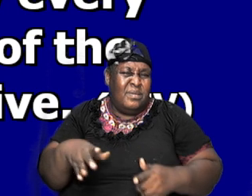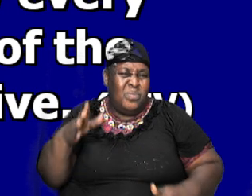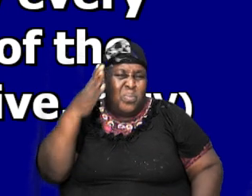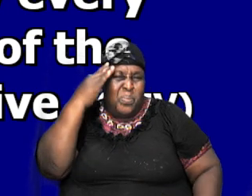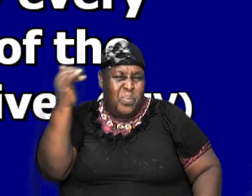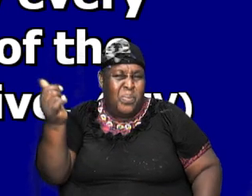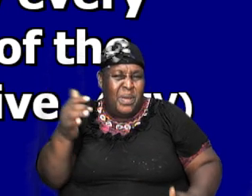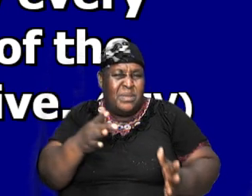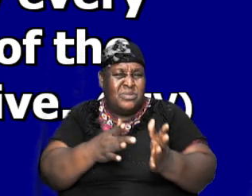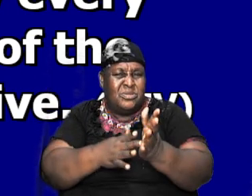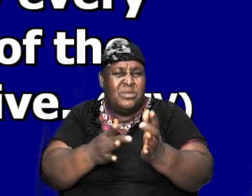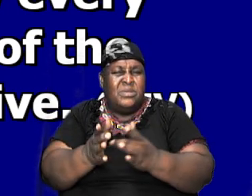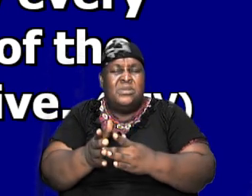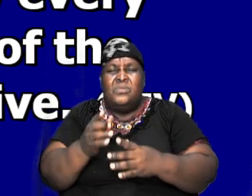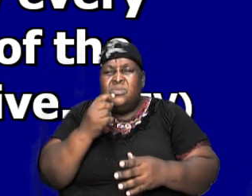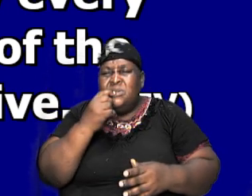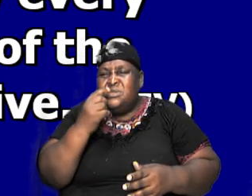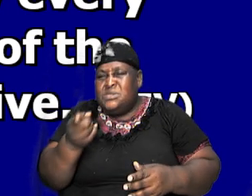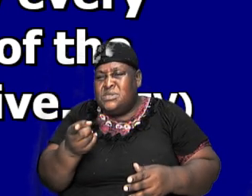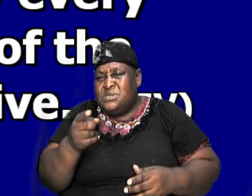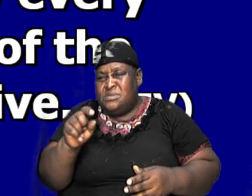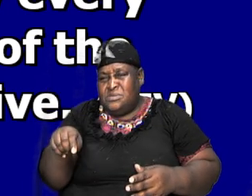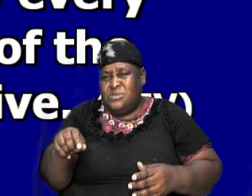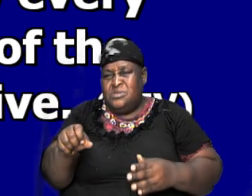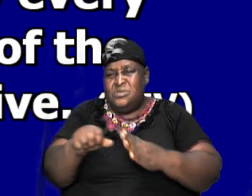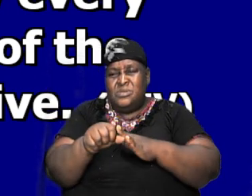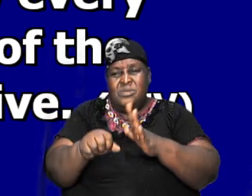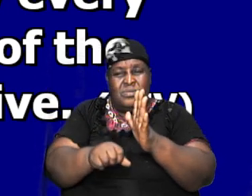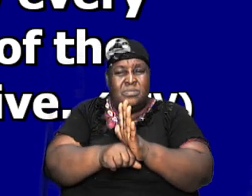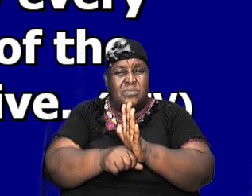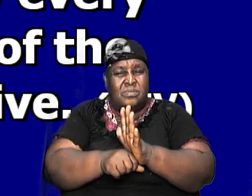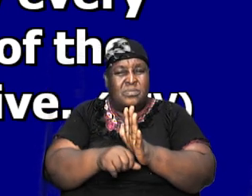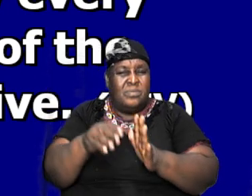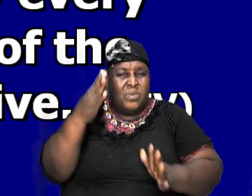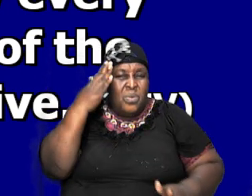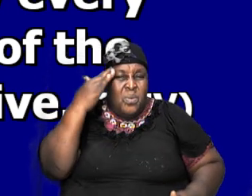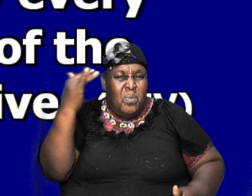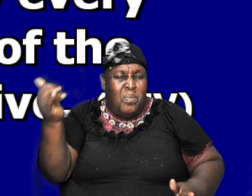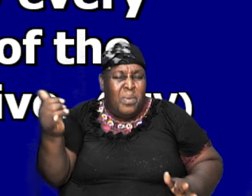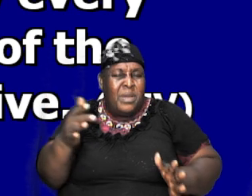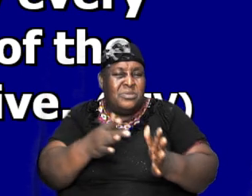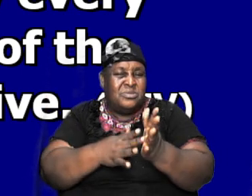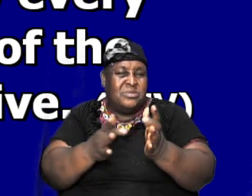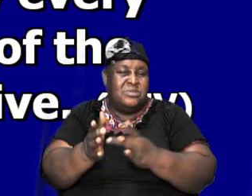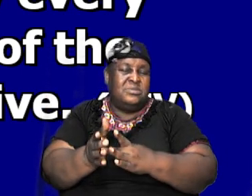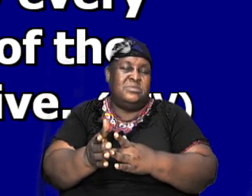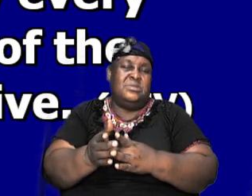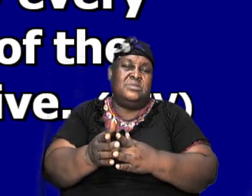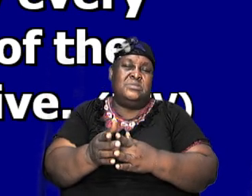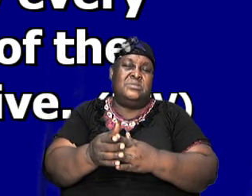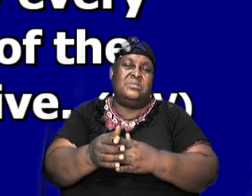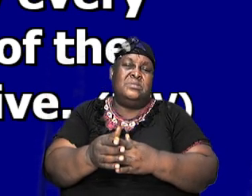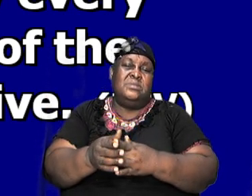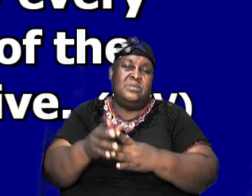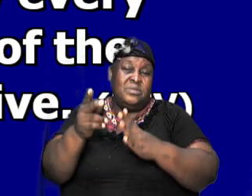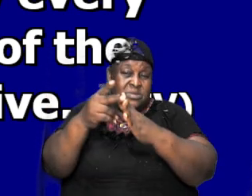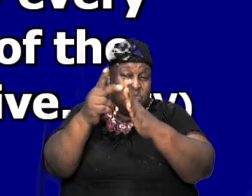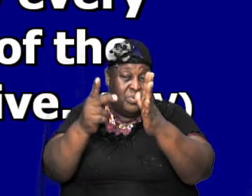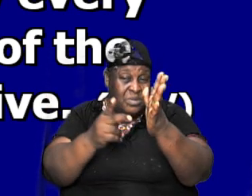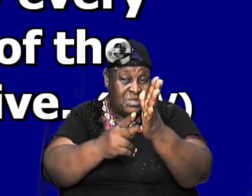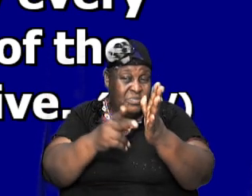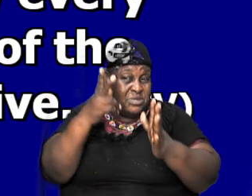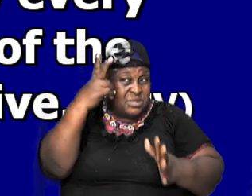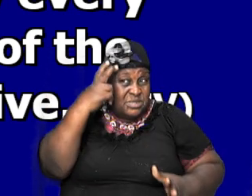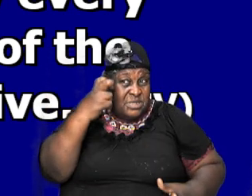would Jesus quote this scripture? You know, why would Jesus quote this scripture? Obviously, this was a principle that the